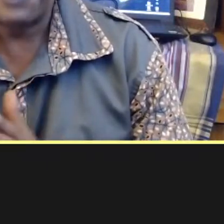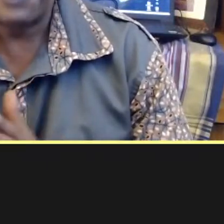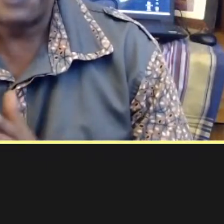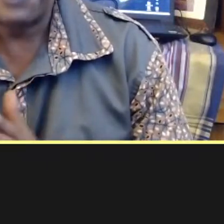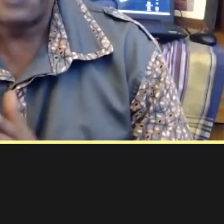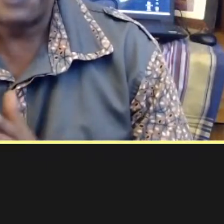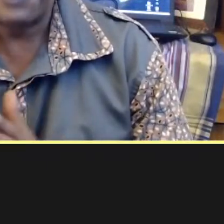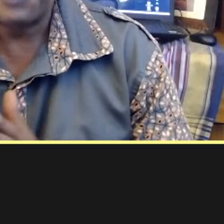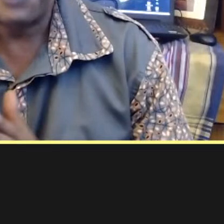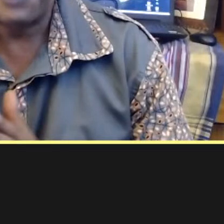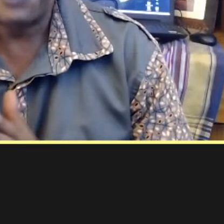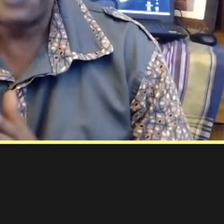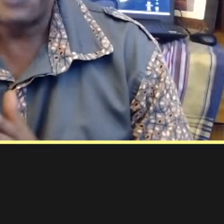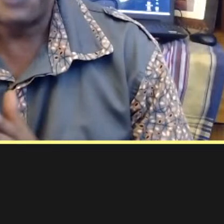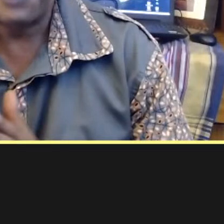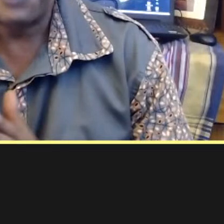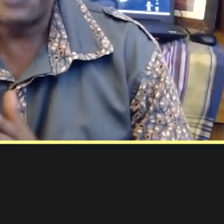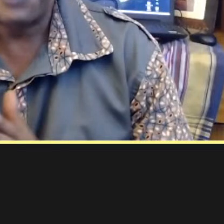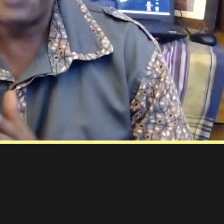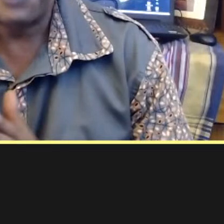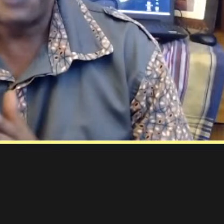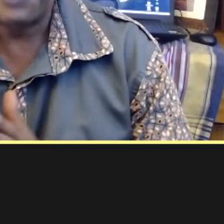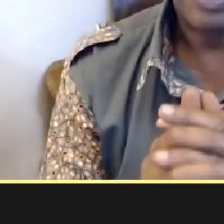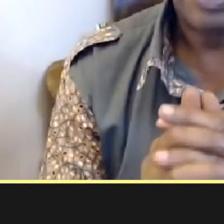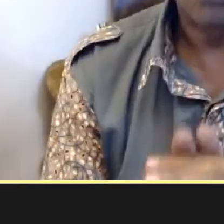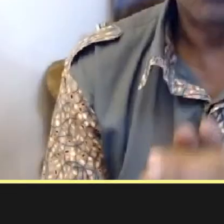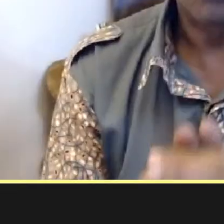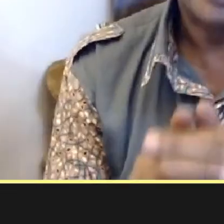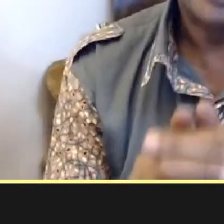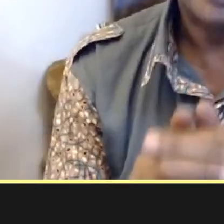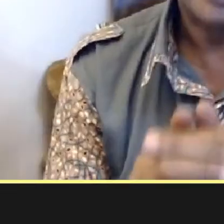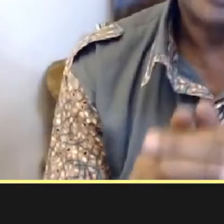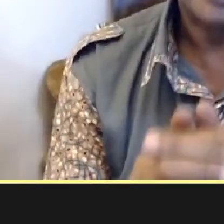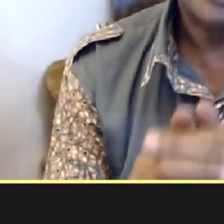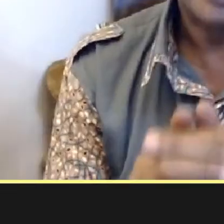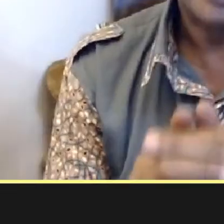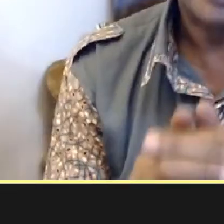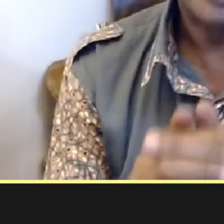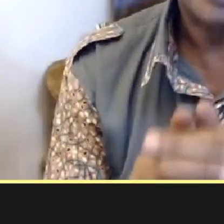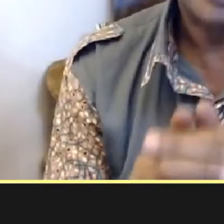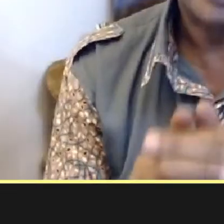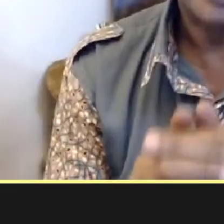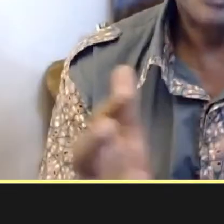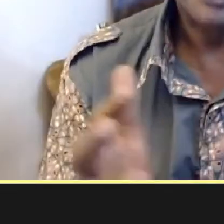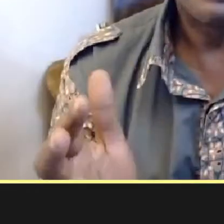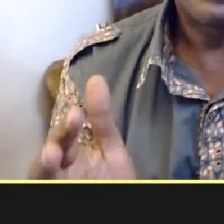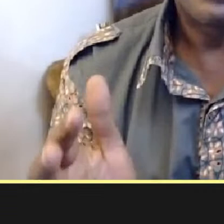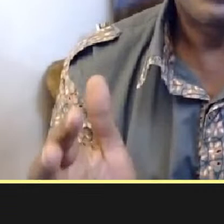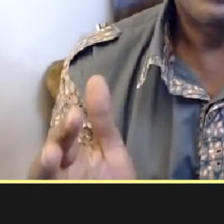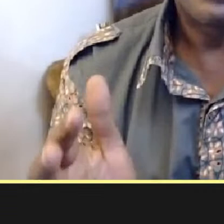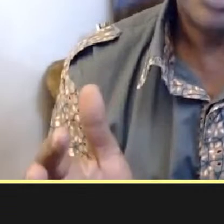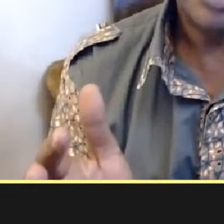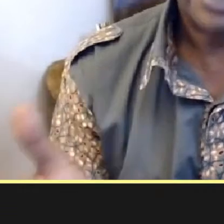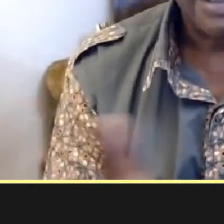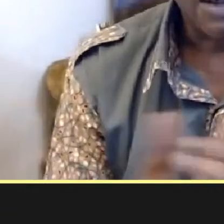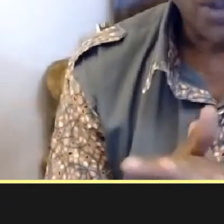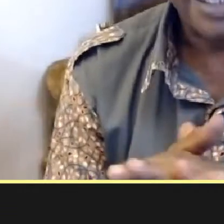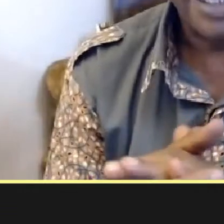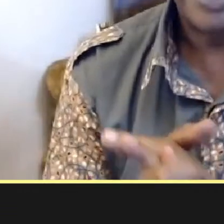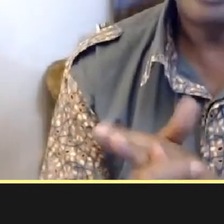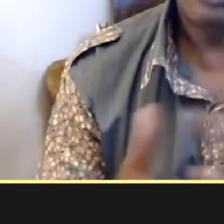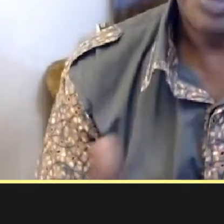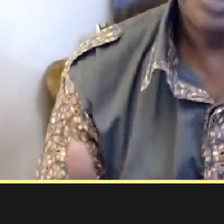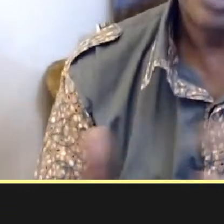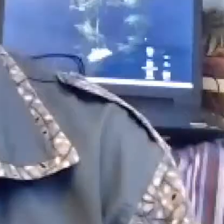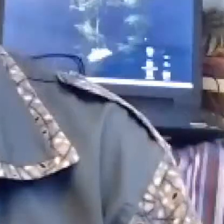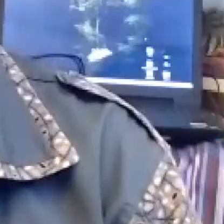safety, we must acknowledge that Google went a step further. And because teachers started requesting,